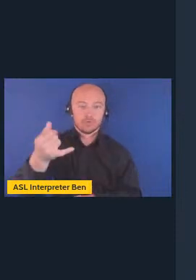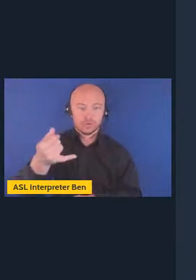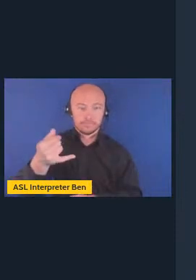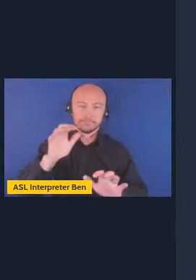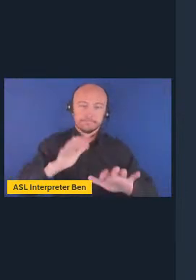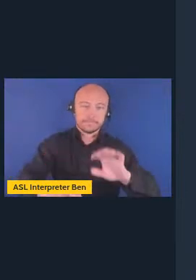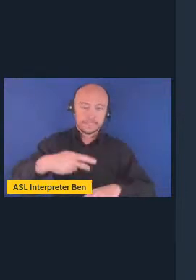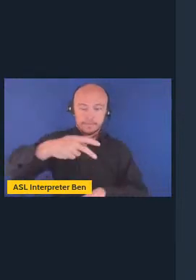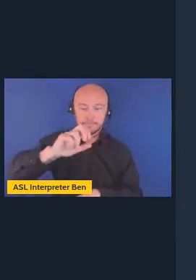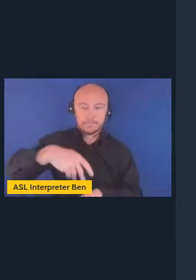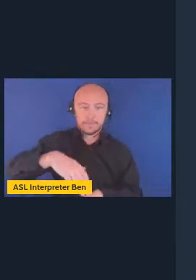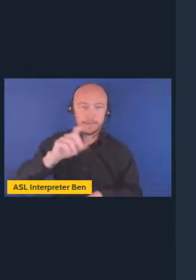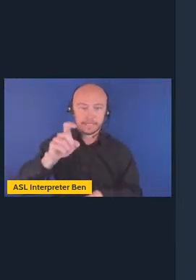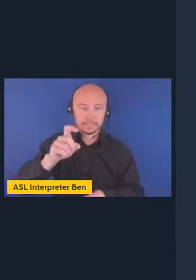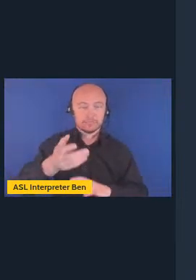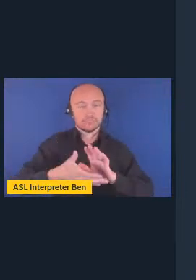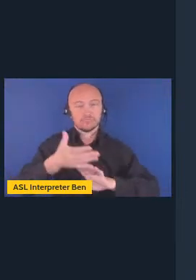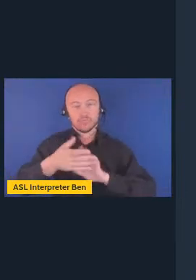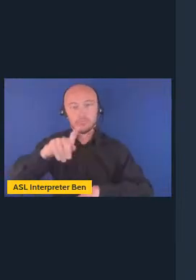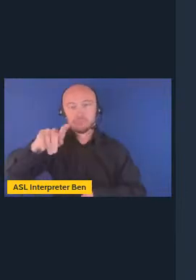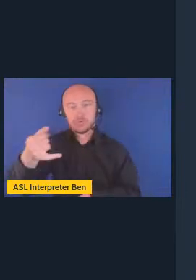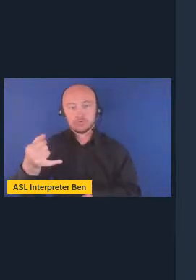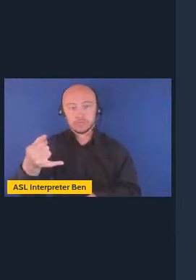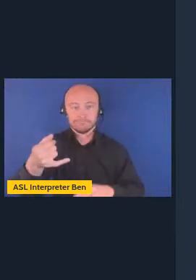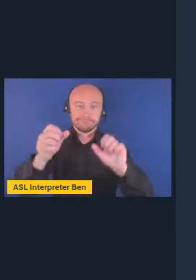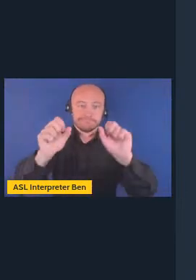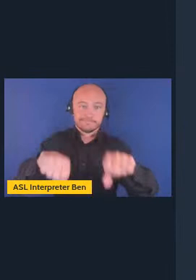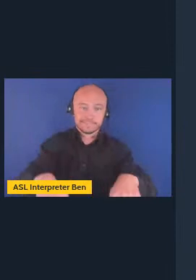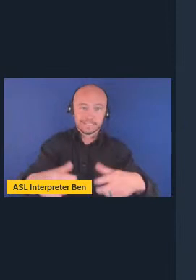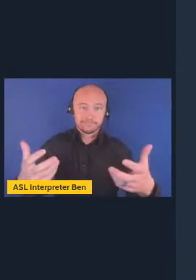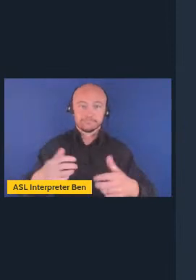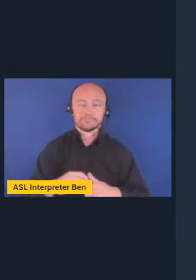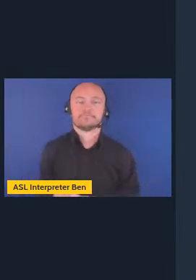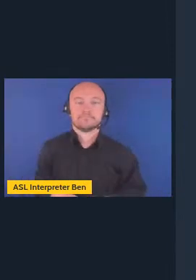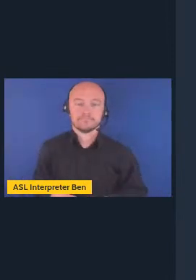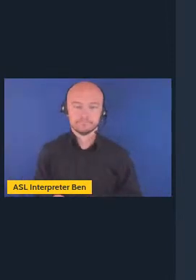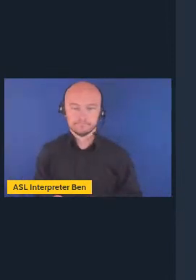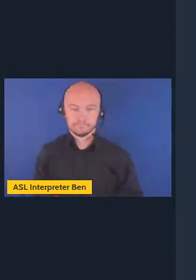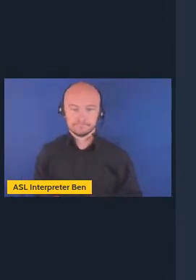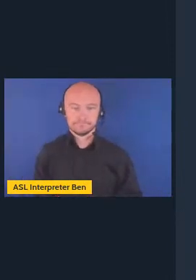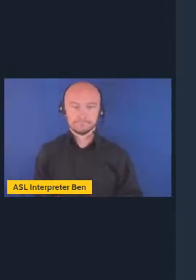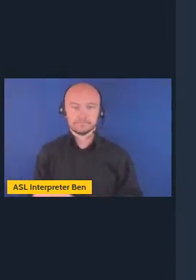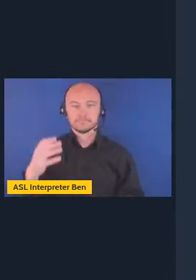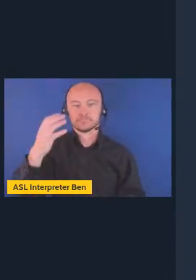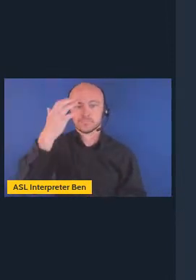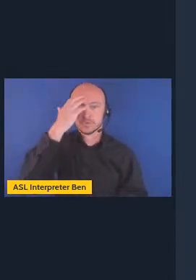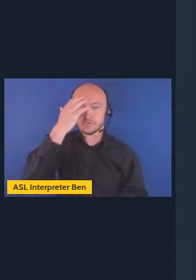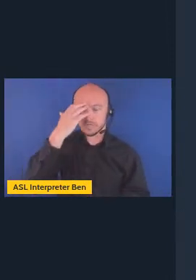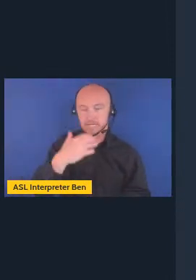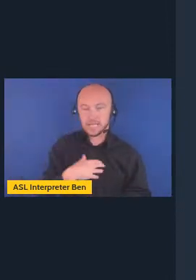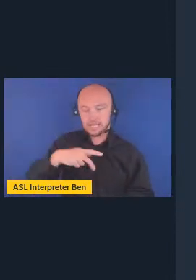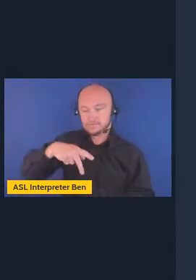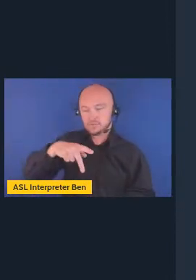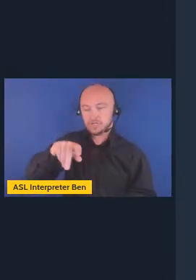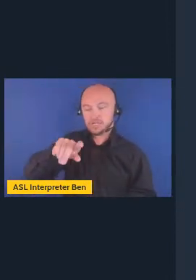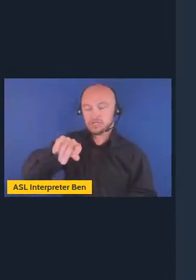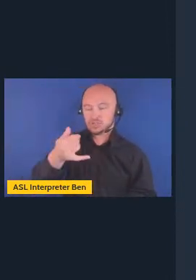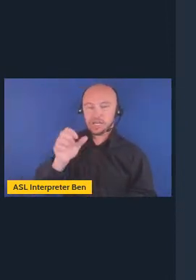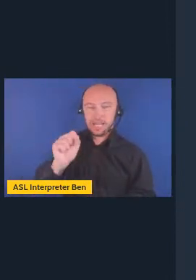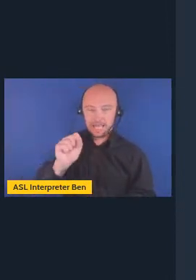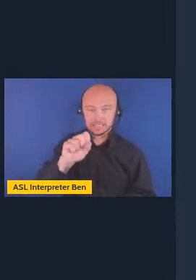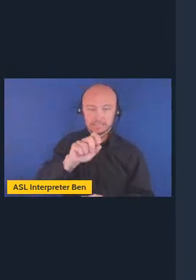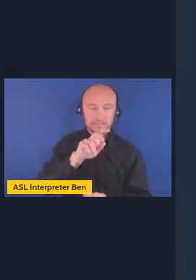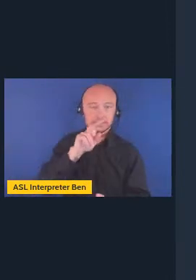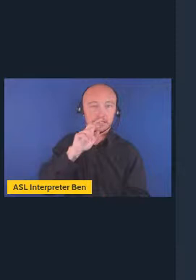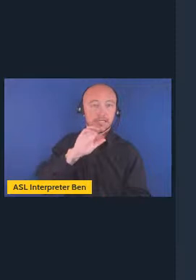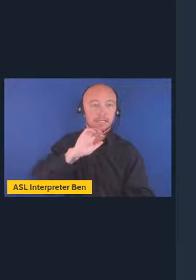type pipx run Projen and you're good to go. While you still need to have Node.js installed, you don't have to directly interact with the